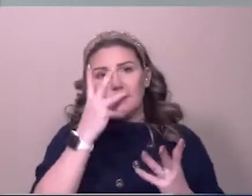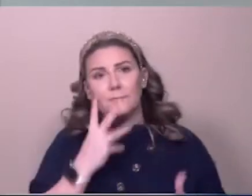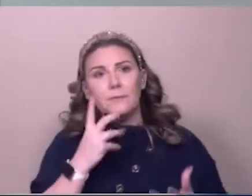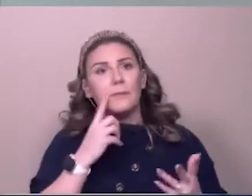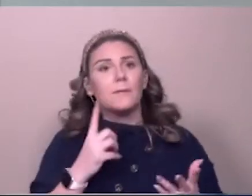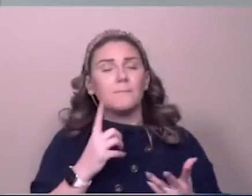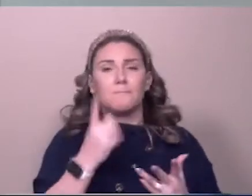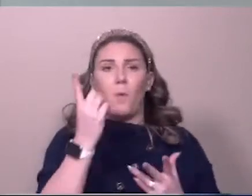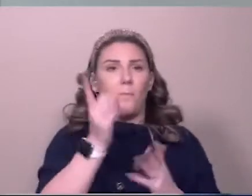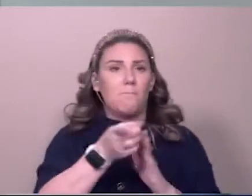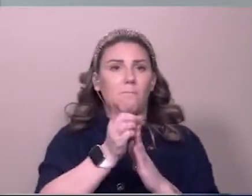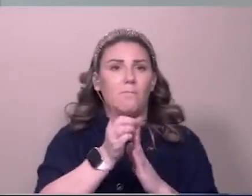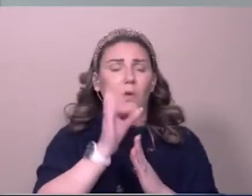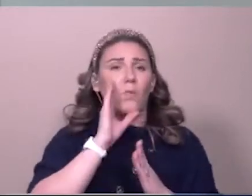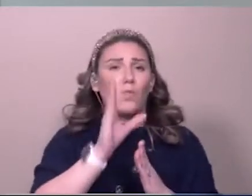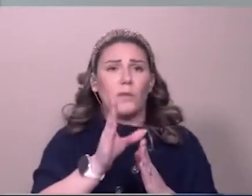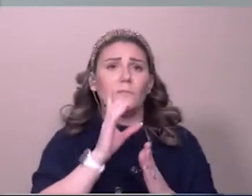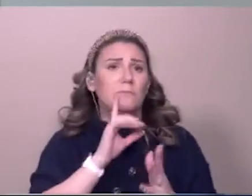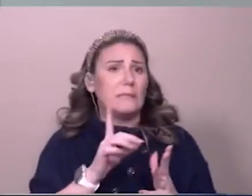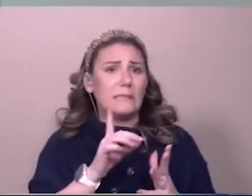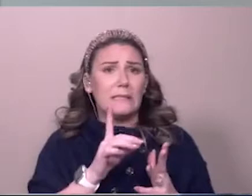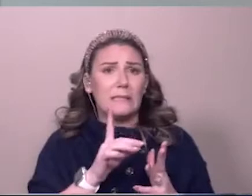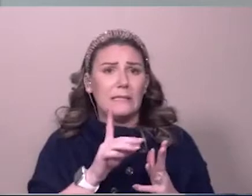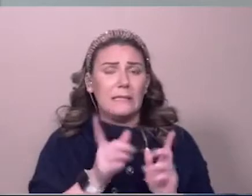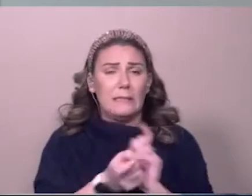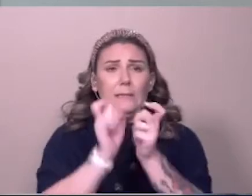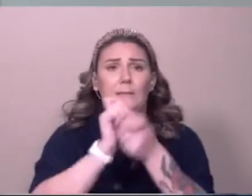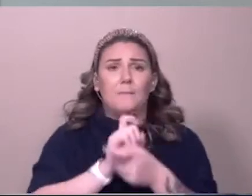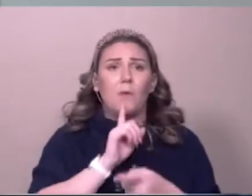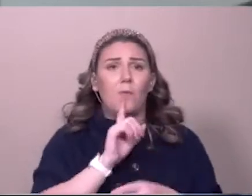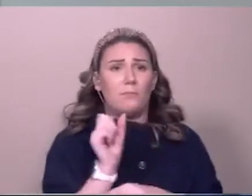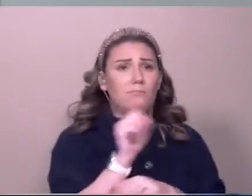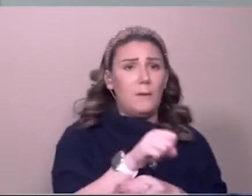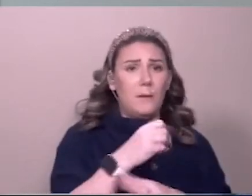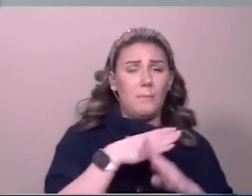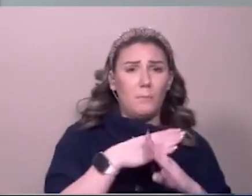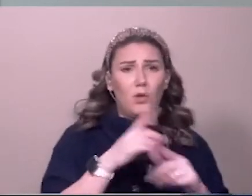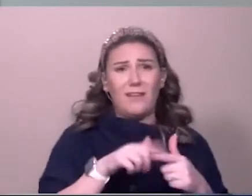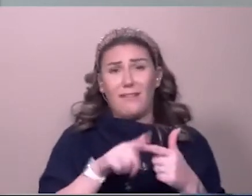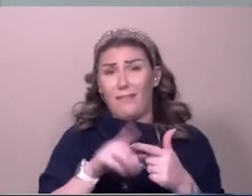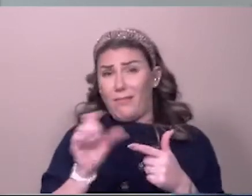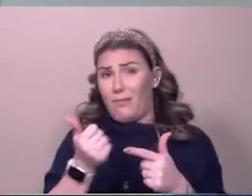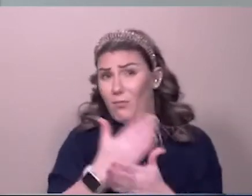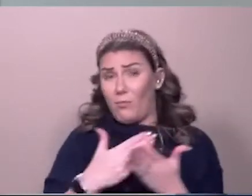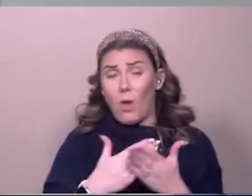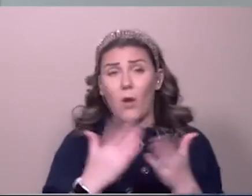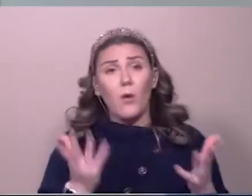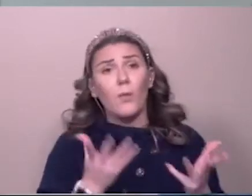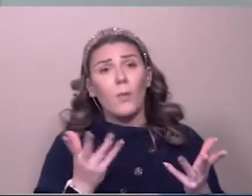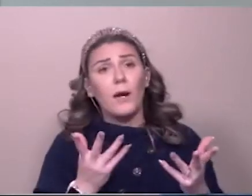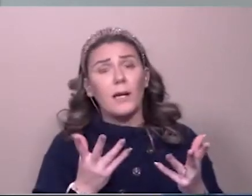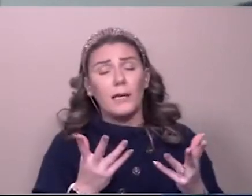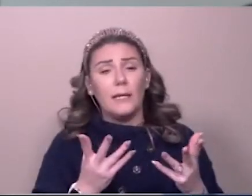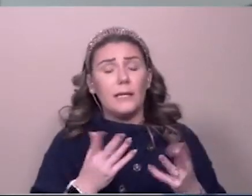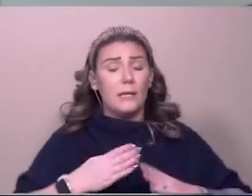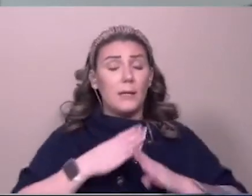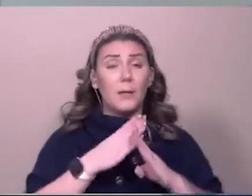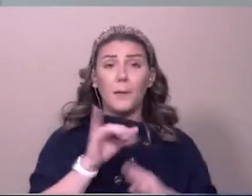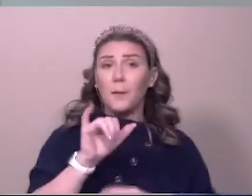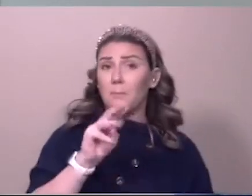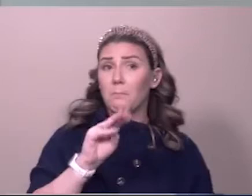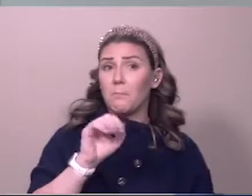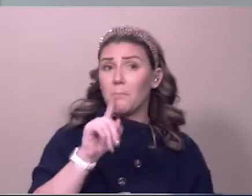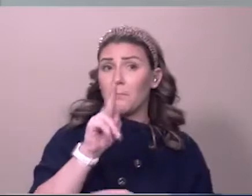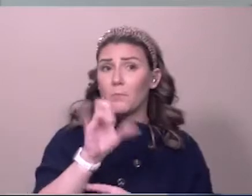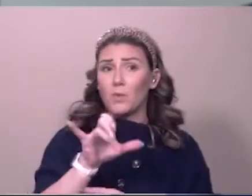there's going to be a mutant that is going to evade the immunity that was created. And then the other piece is the immunity, as mentioned, does